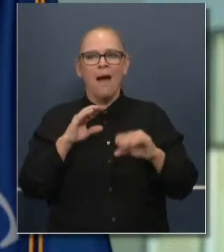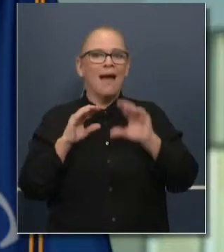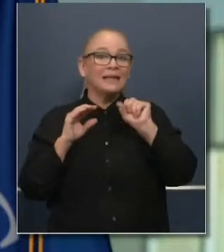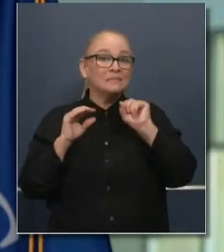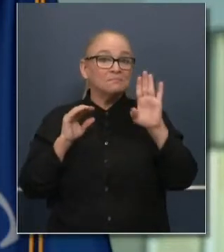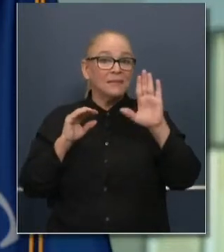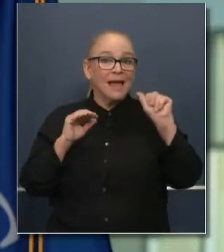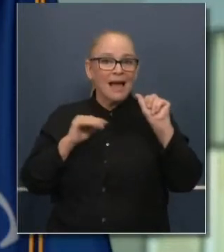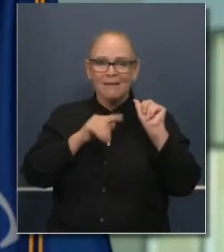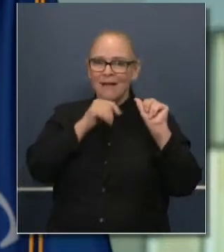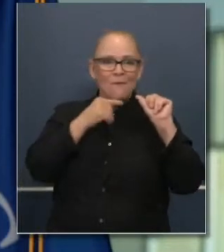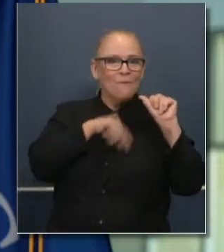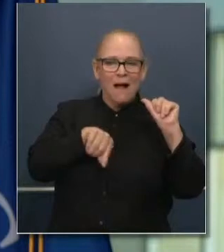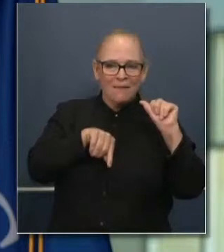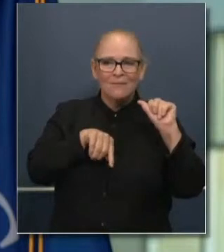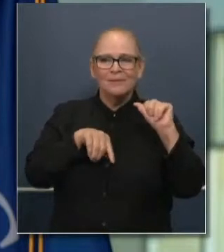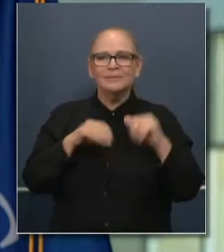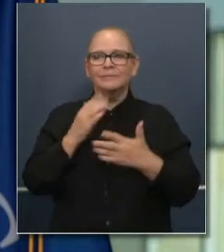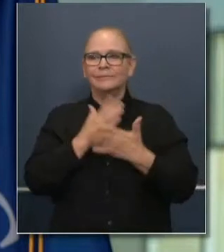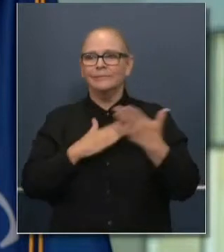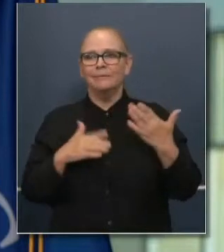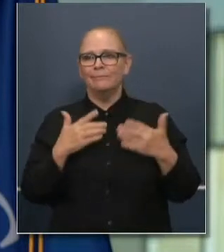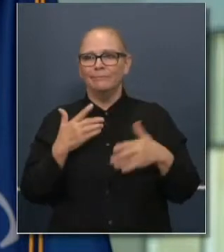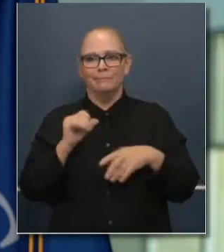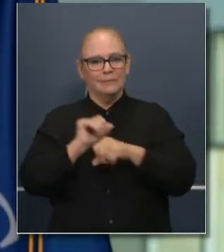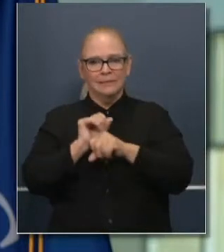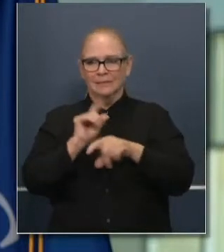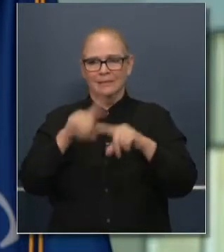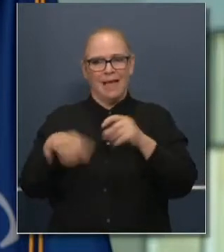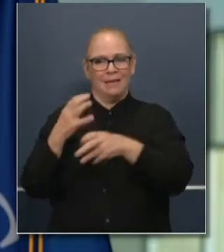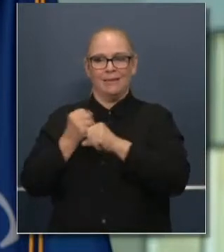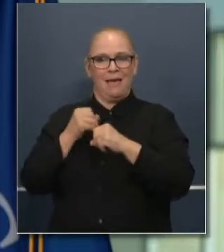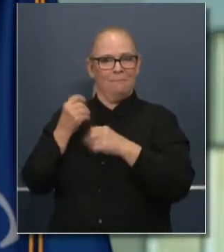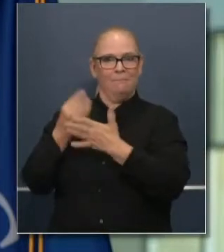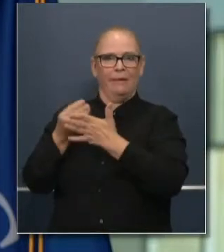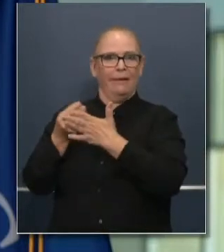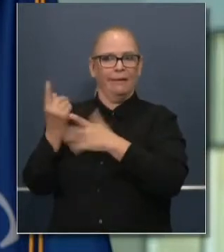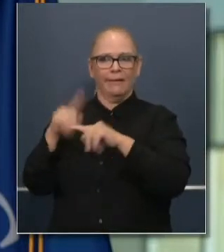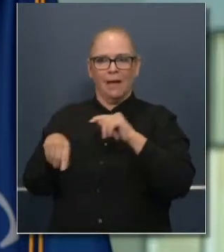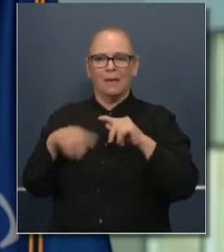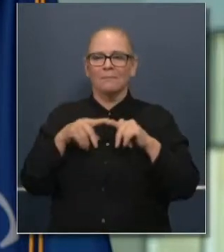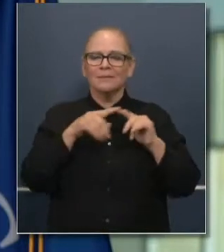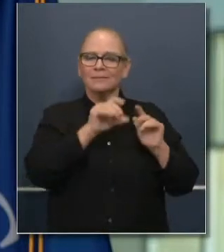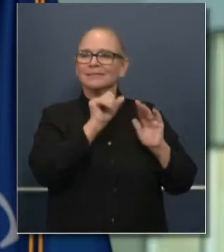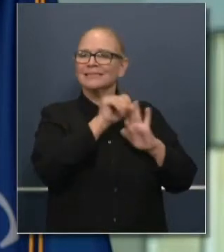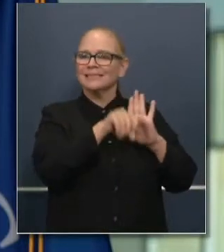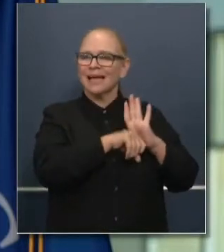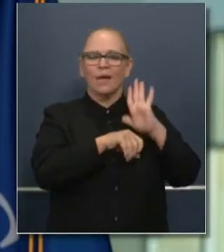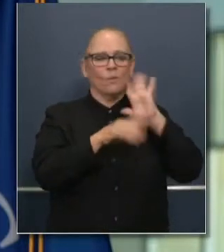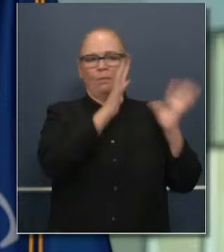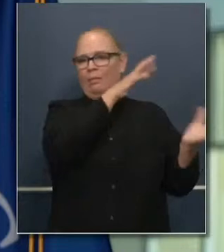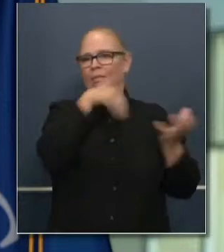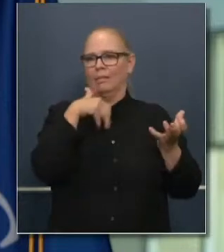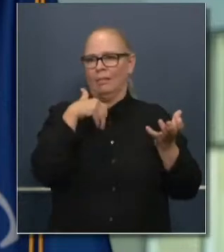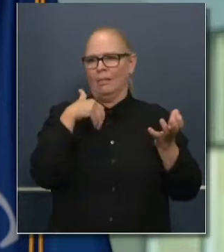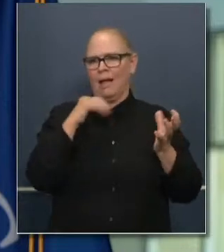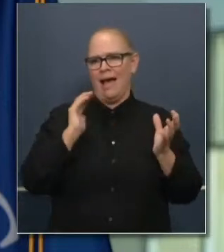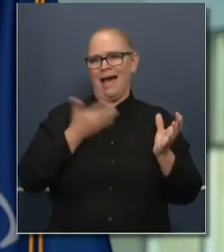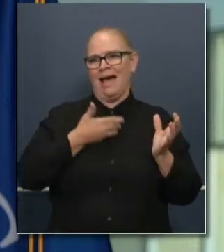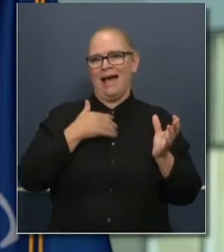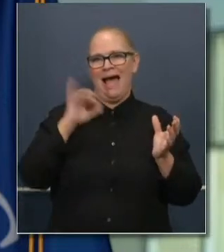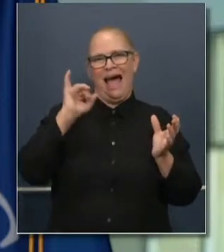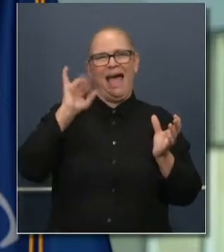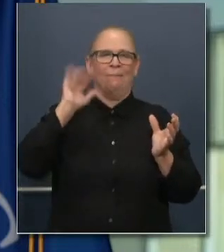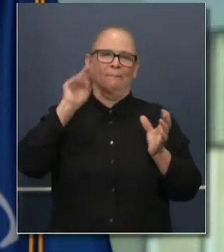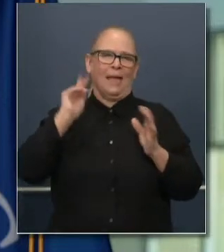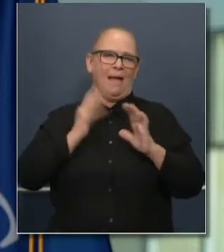Many others are simply unable to access those resources, and the state, through our iBank, has created a